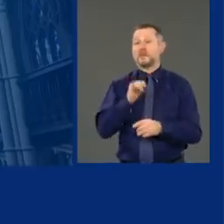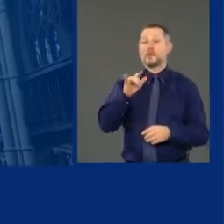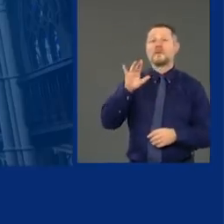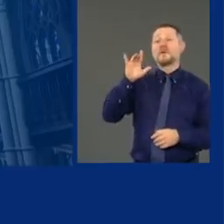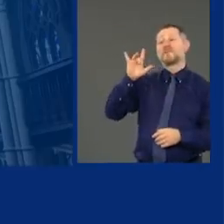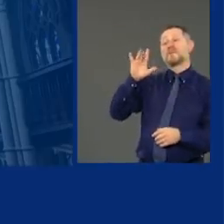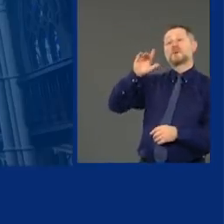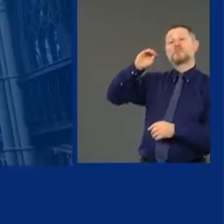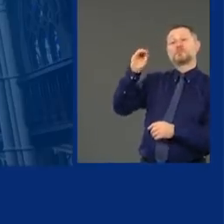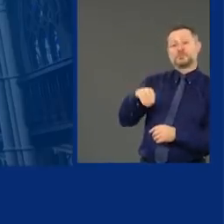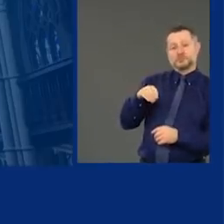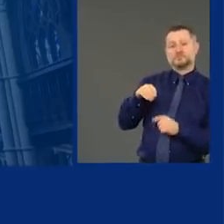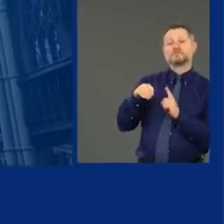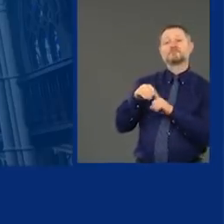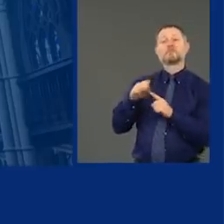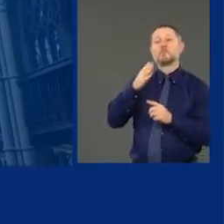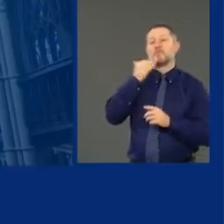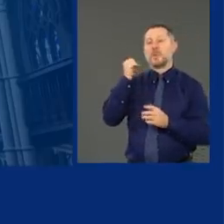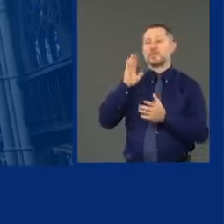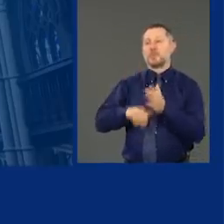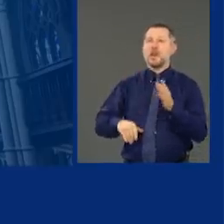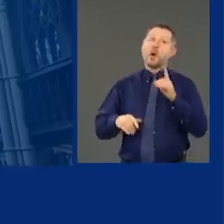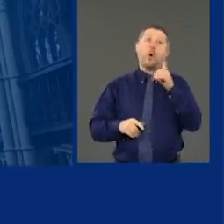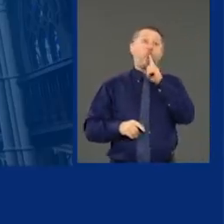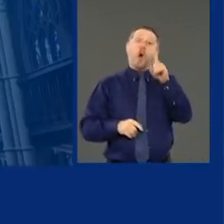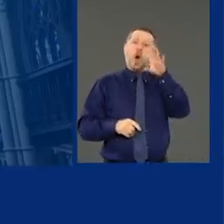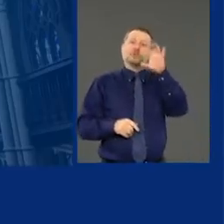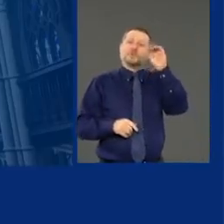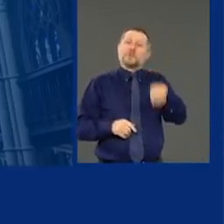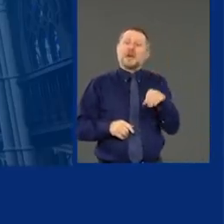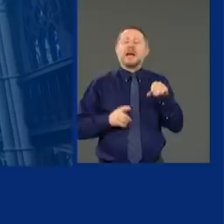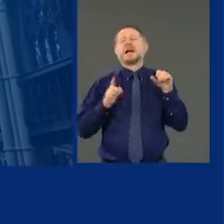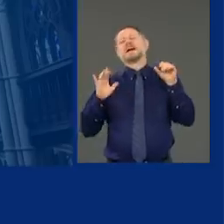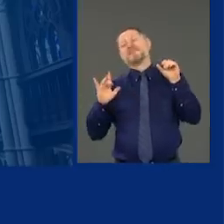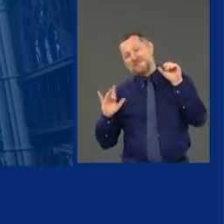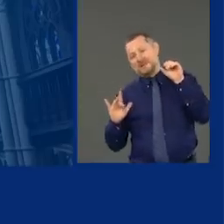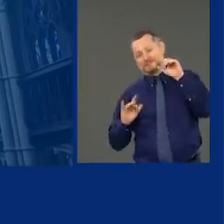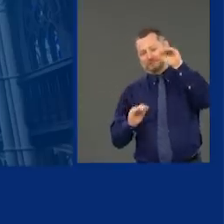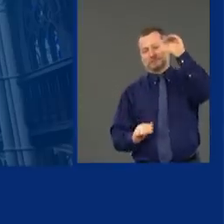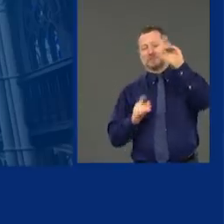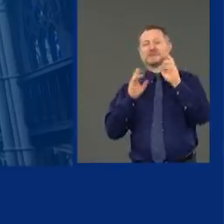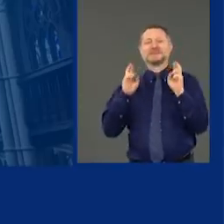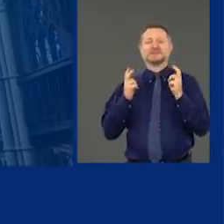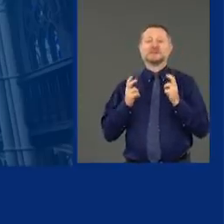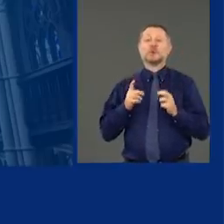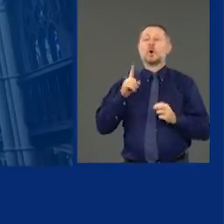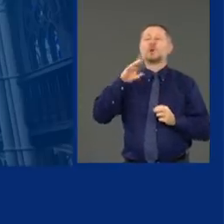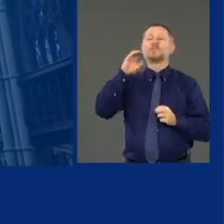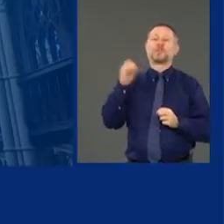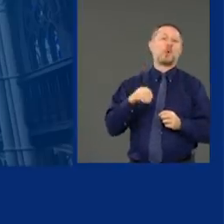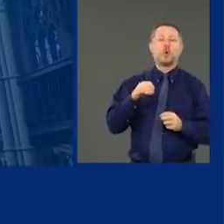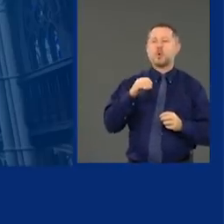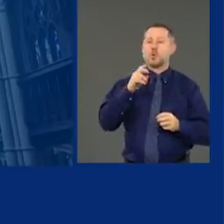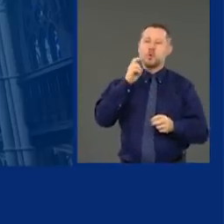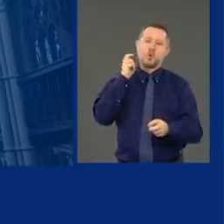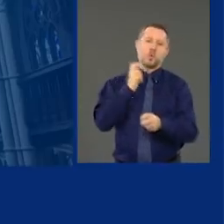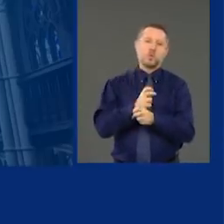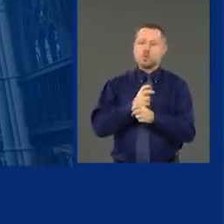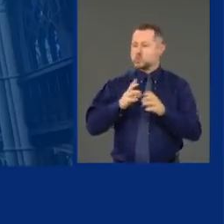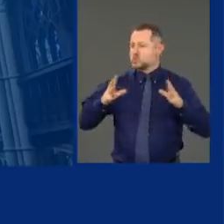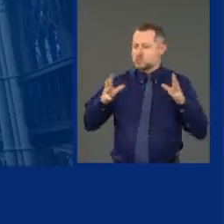as 100% occupancy, but 100% occupancy is a mass gathering. You really can't do social distancing, et cetera. So phase